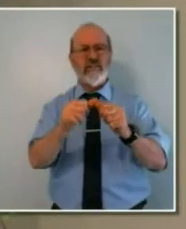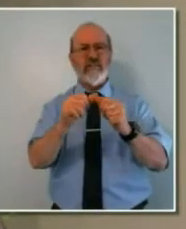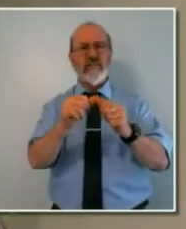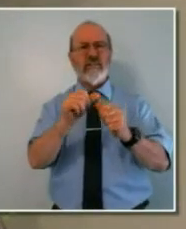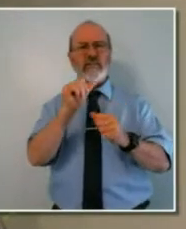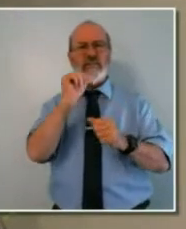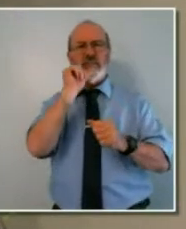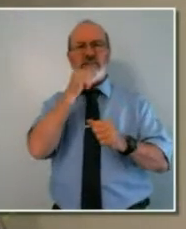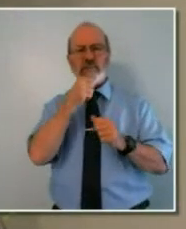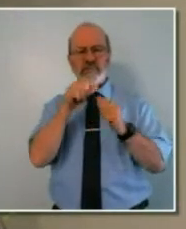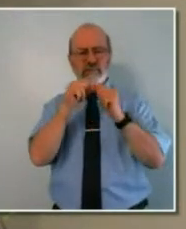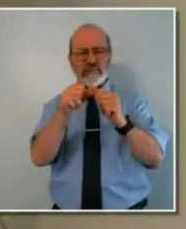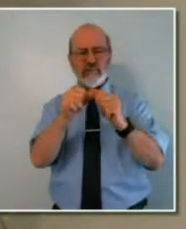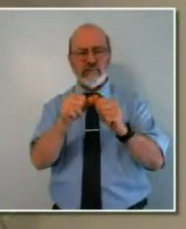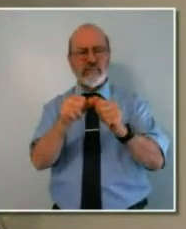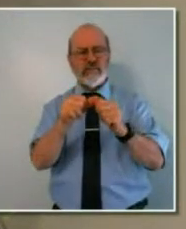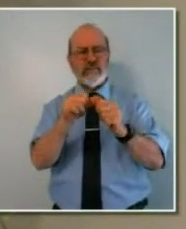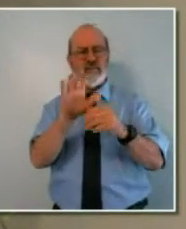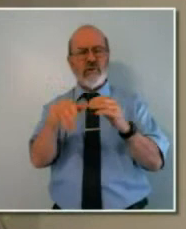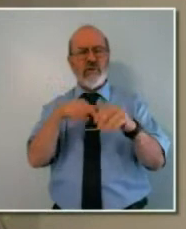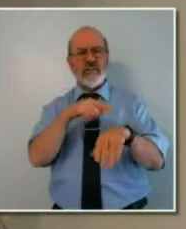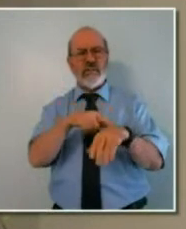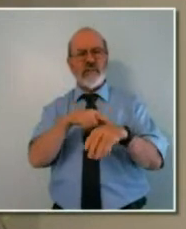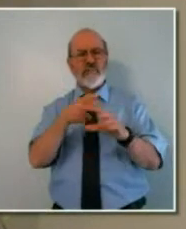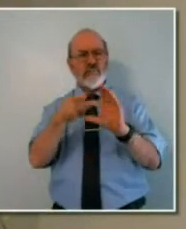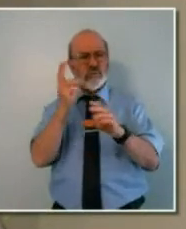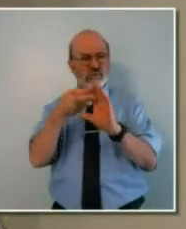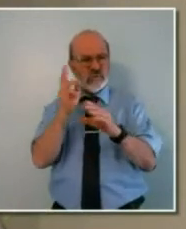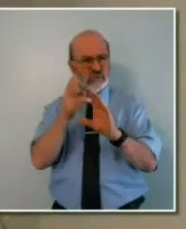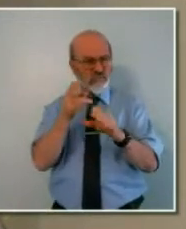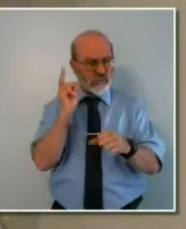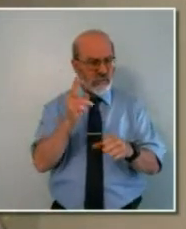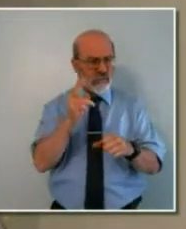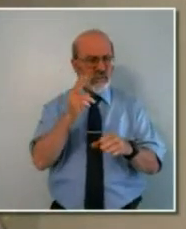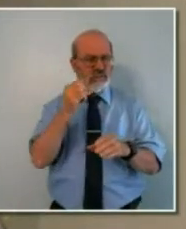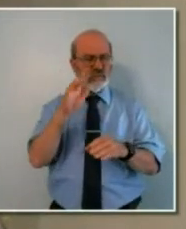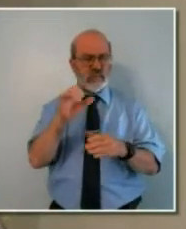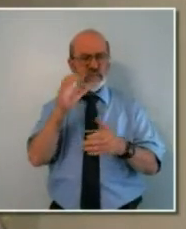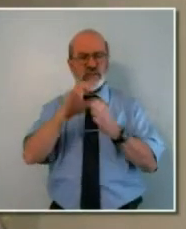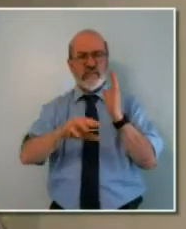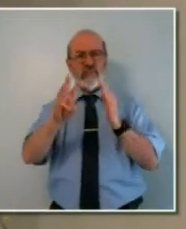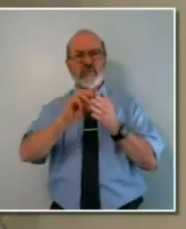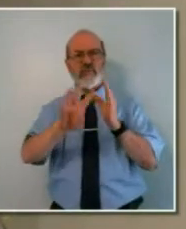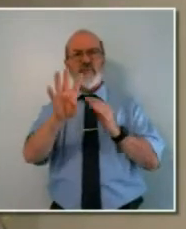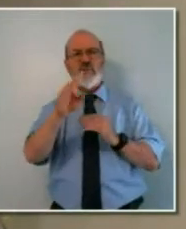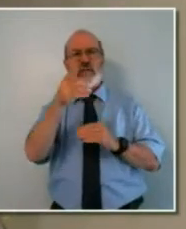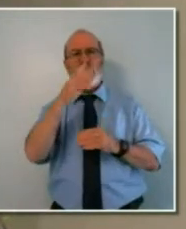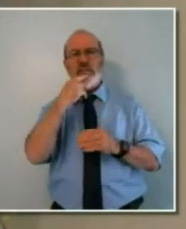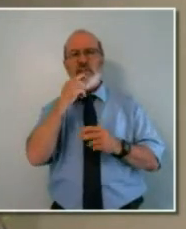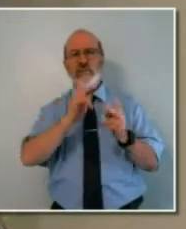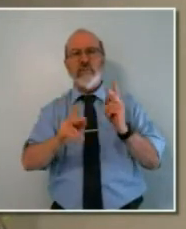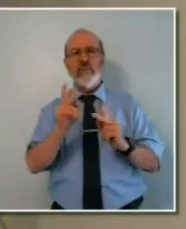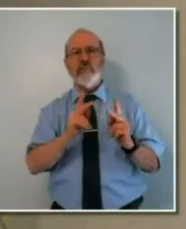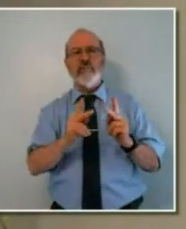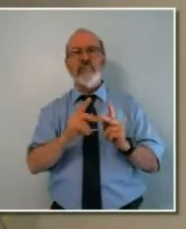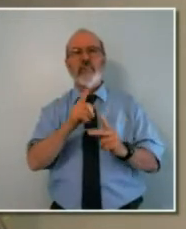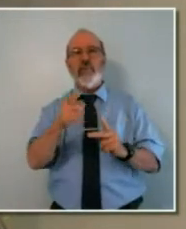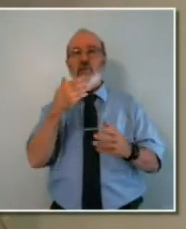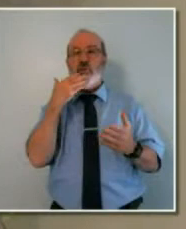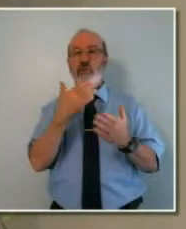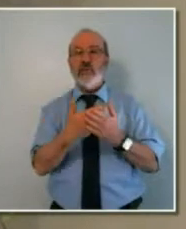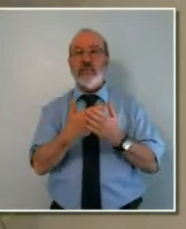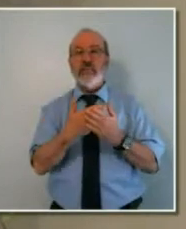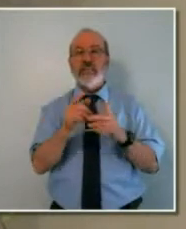Our perseverance. We're all the time going away. Hosea chapter 6 and verse 4, God says to his people, your goodness is like the